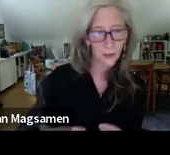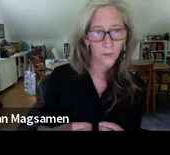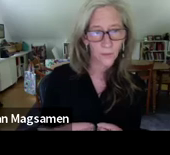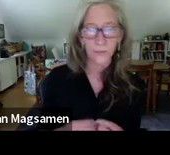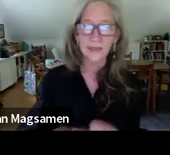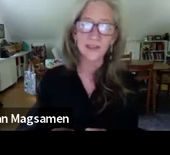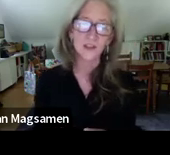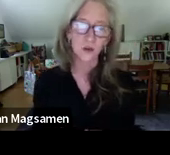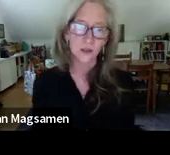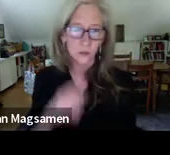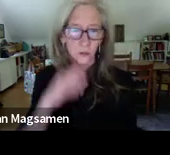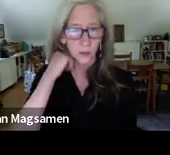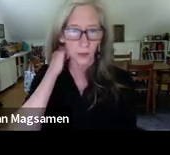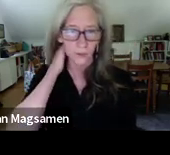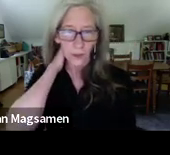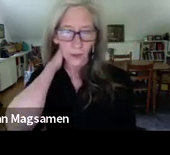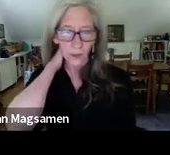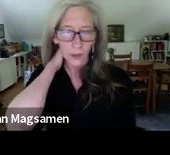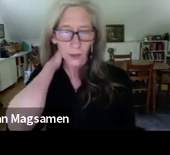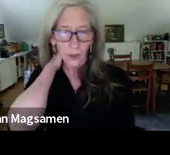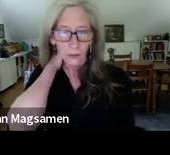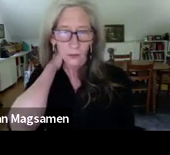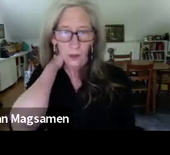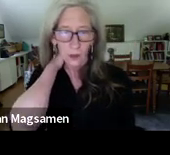essence, begins to start to